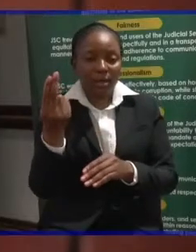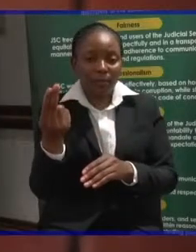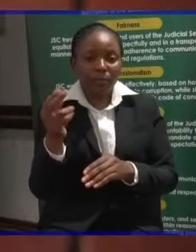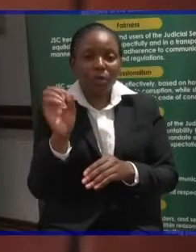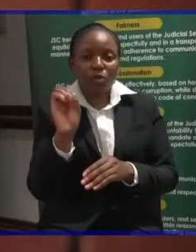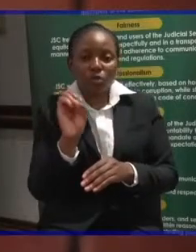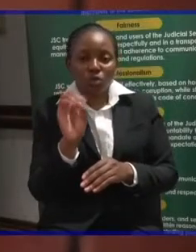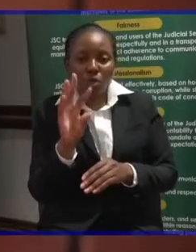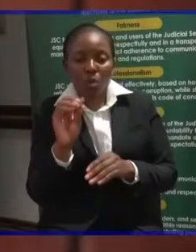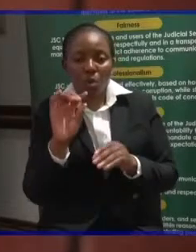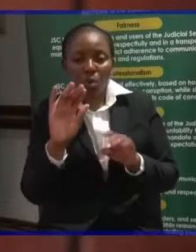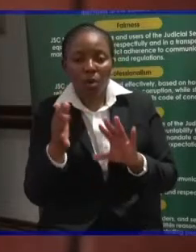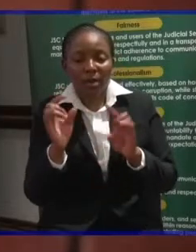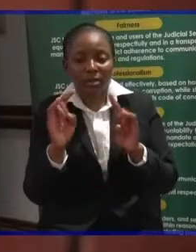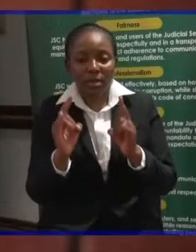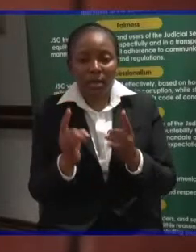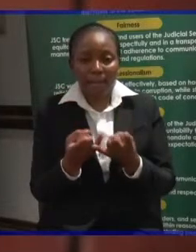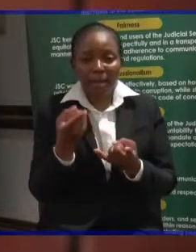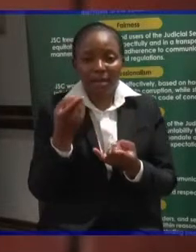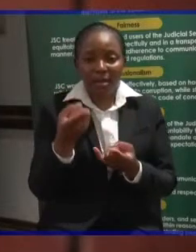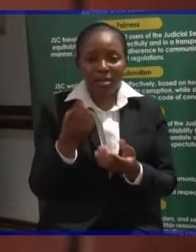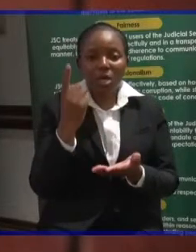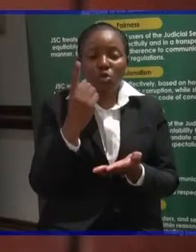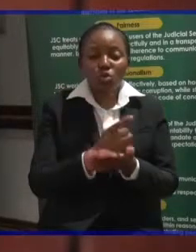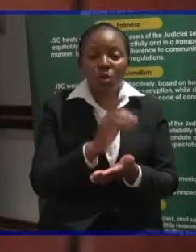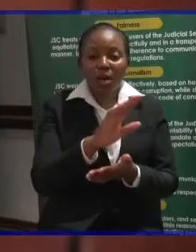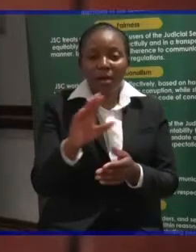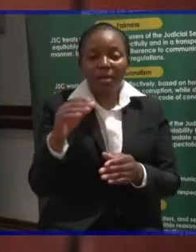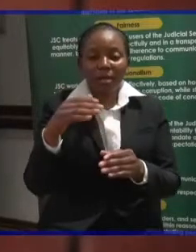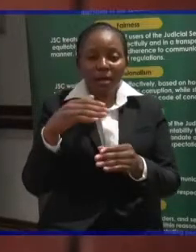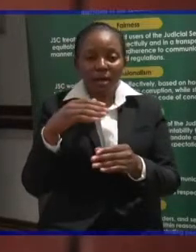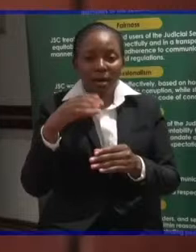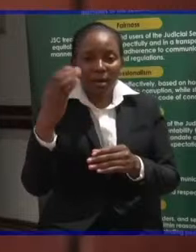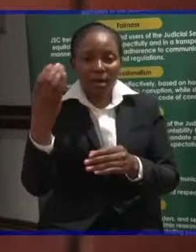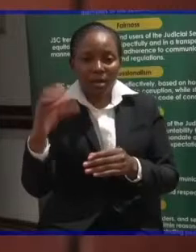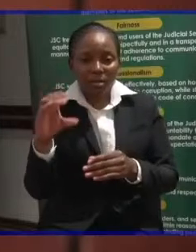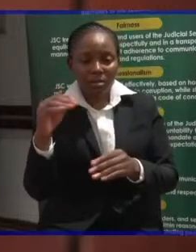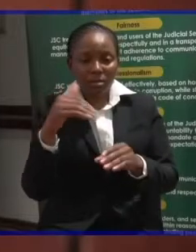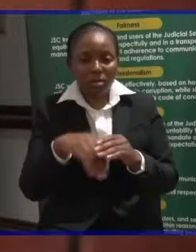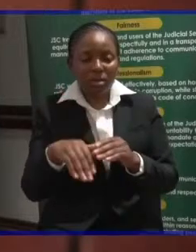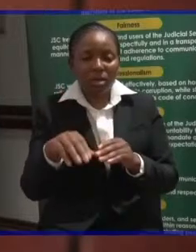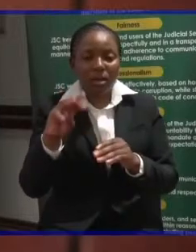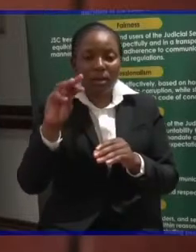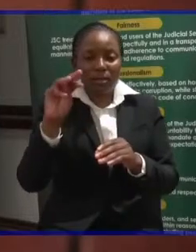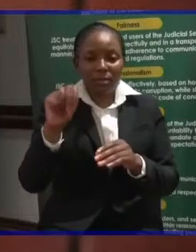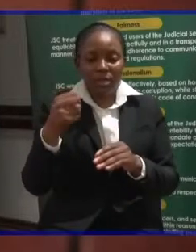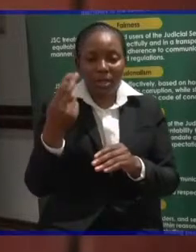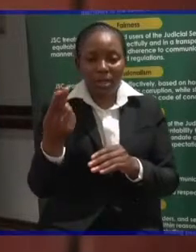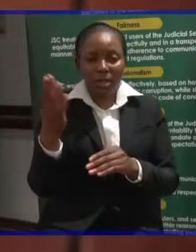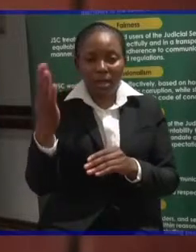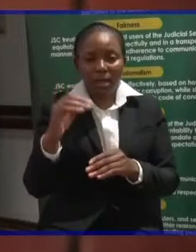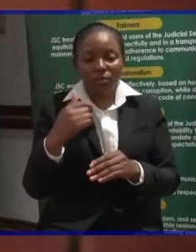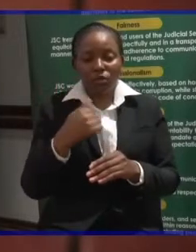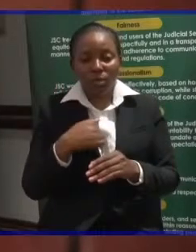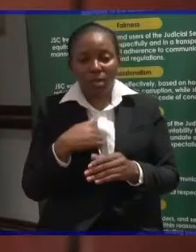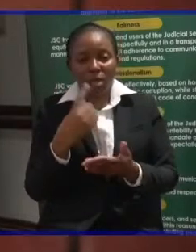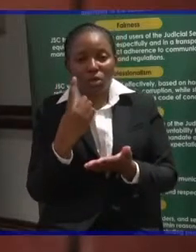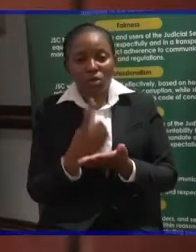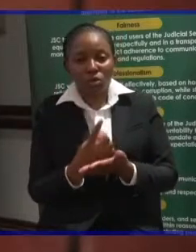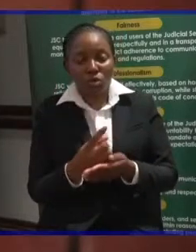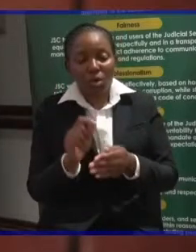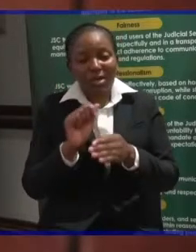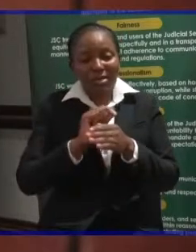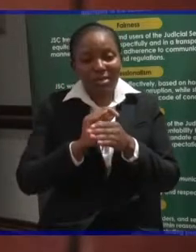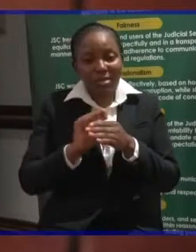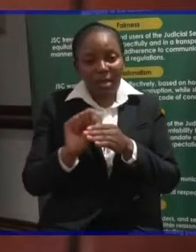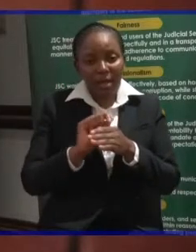So what happened is that he committed another offense in Mutare, which was placed before me. I dealt with the trial. It was a contested